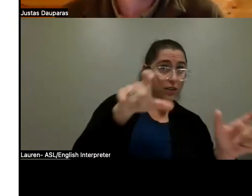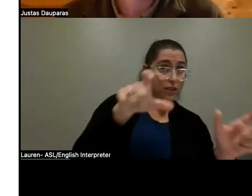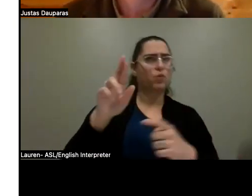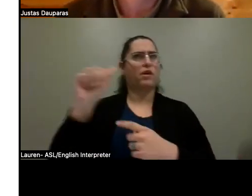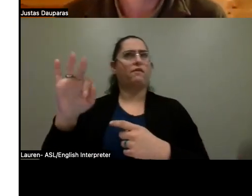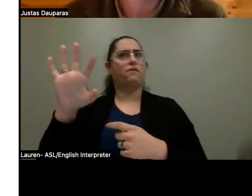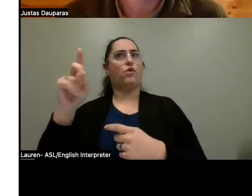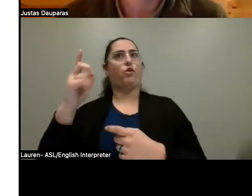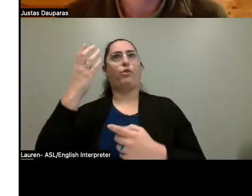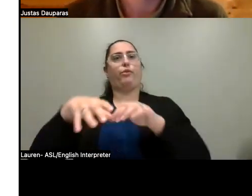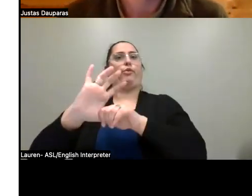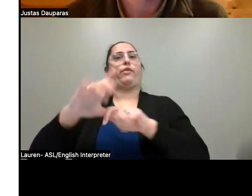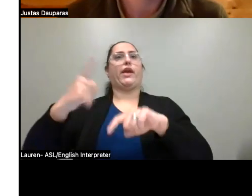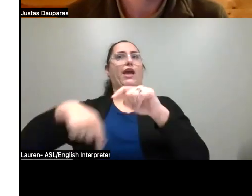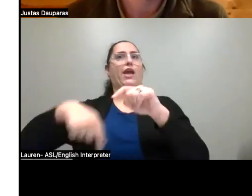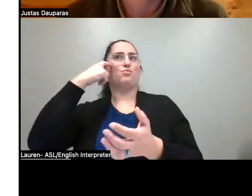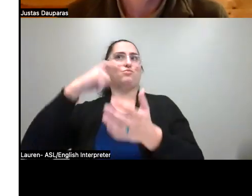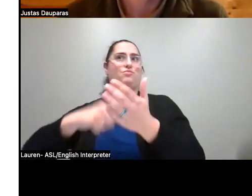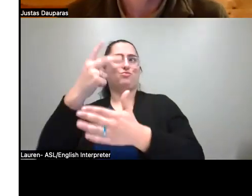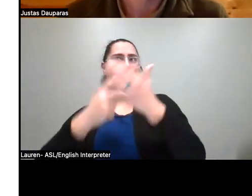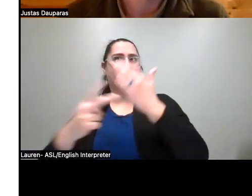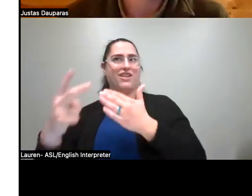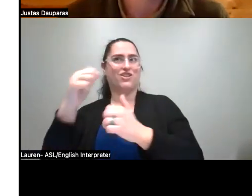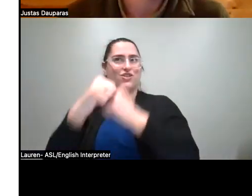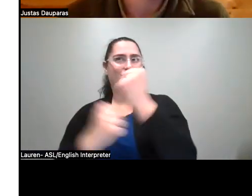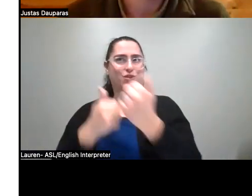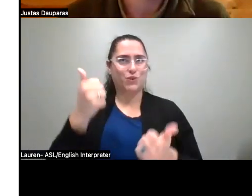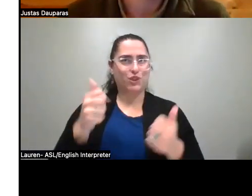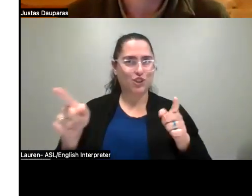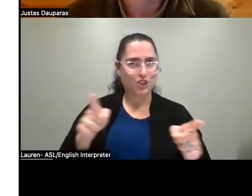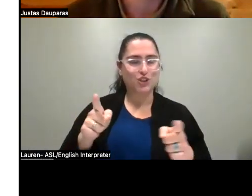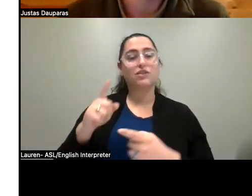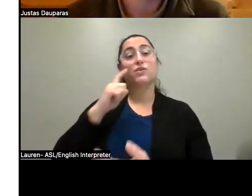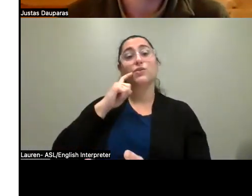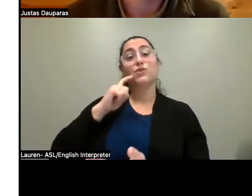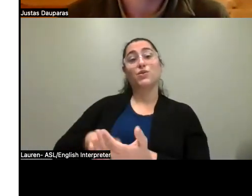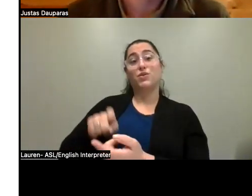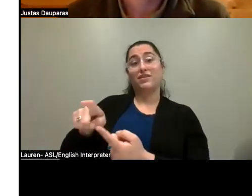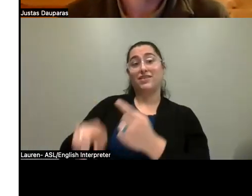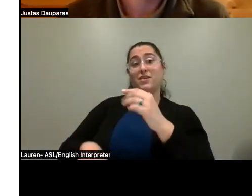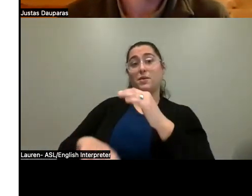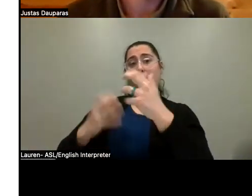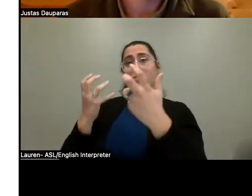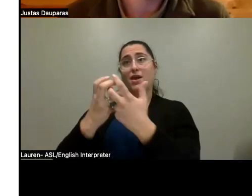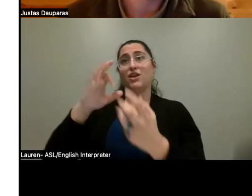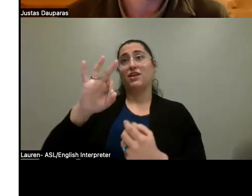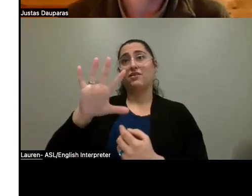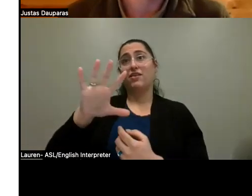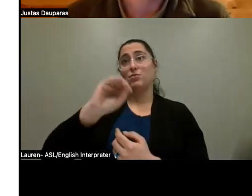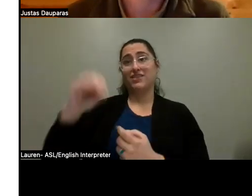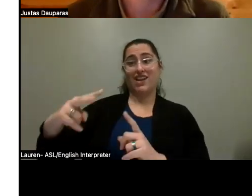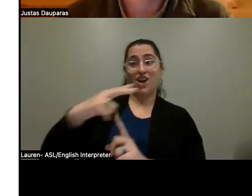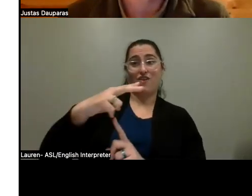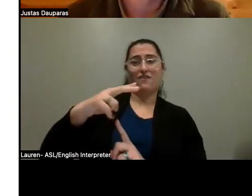showing this AlphaFold success rate to match these 90 and 95% cutoffs is the number of recycles. And you can see that having